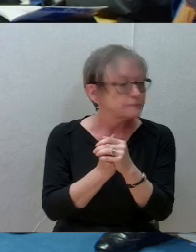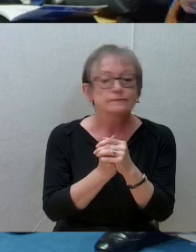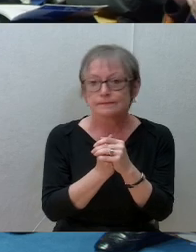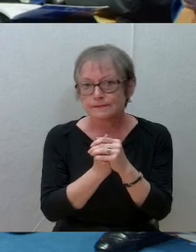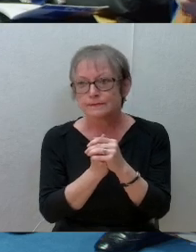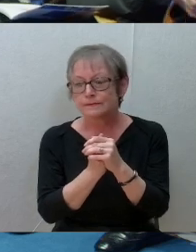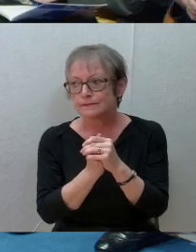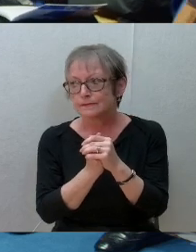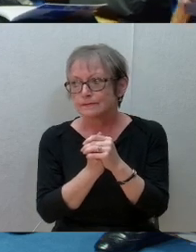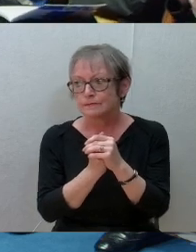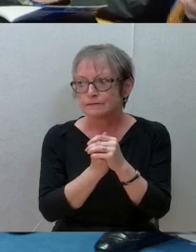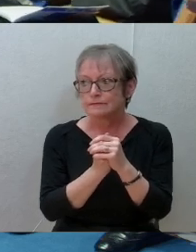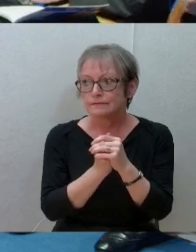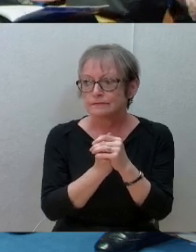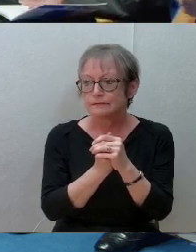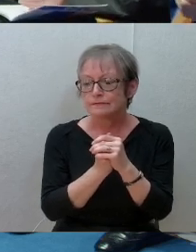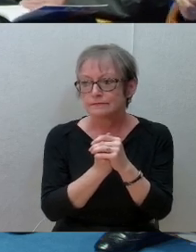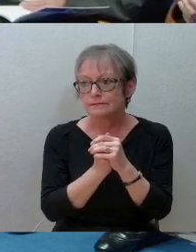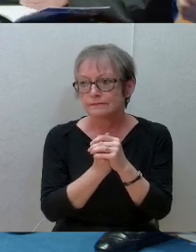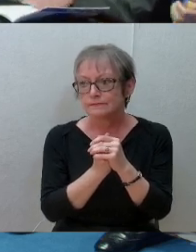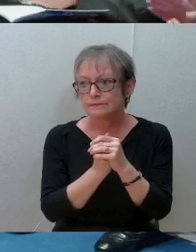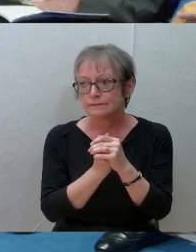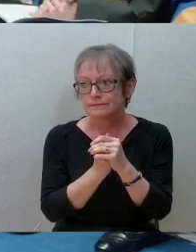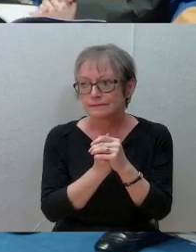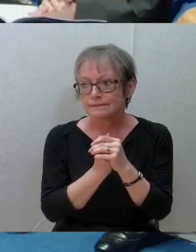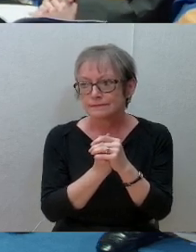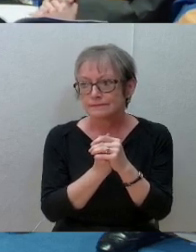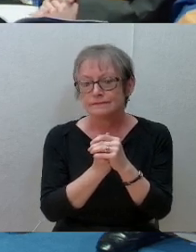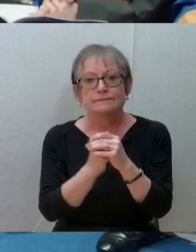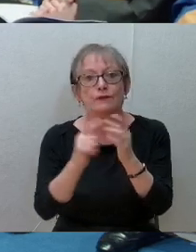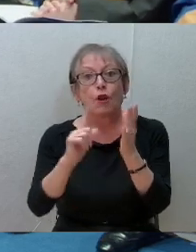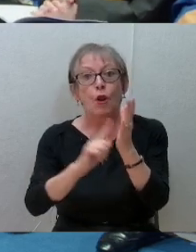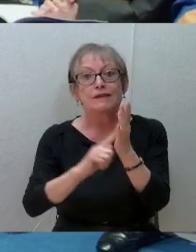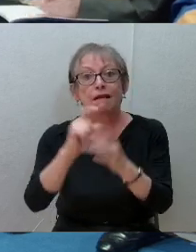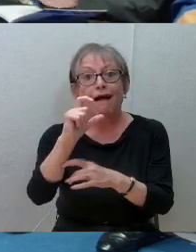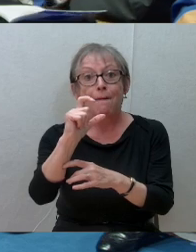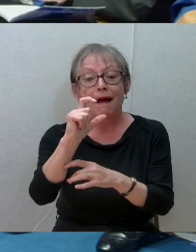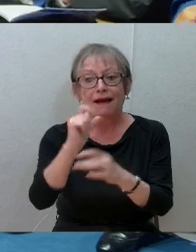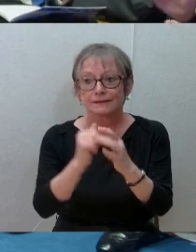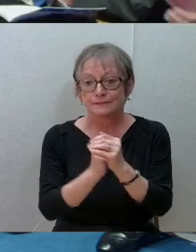Lucy Connor.